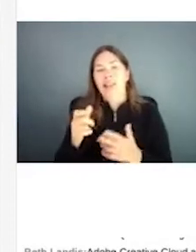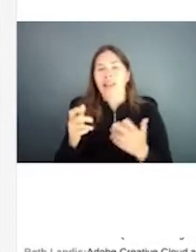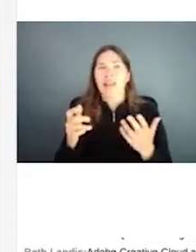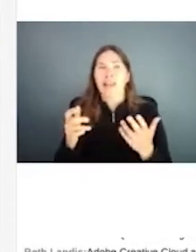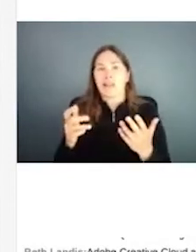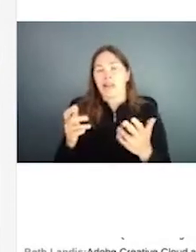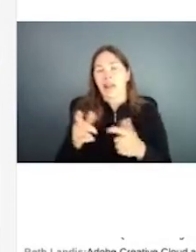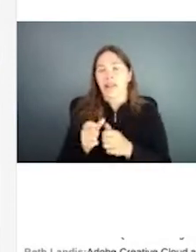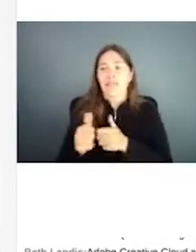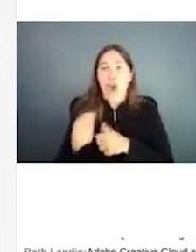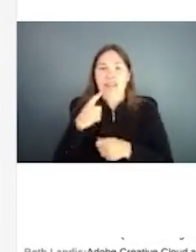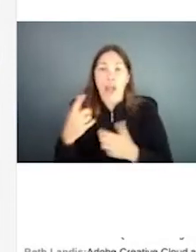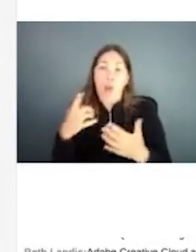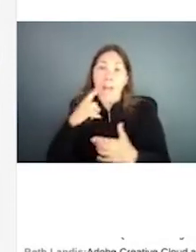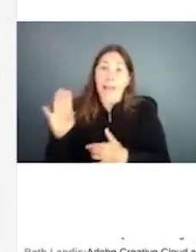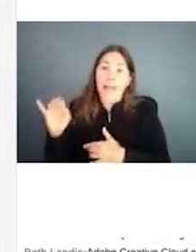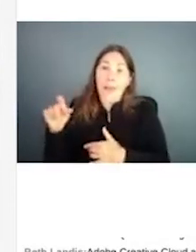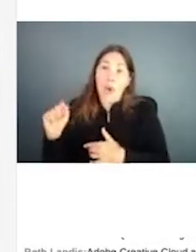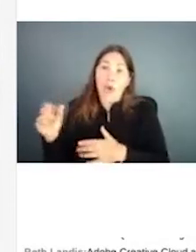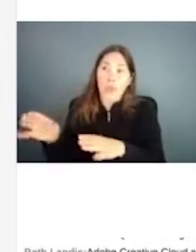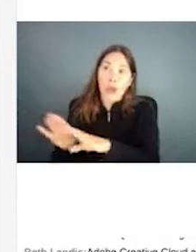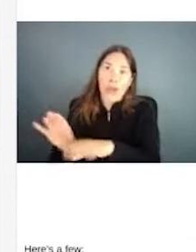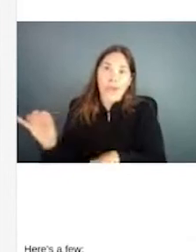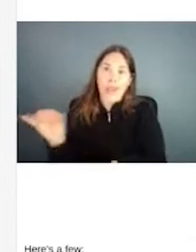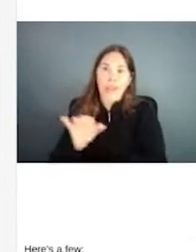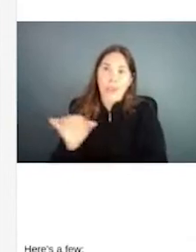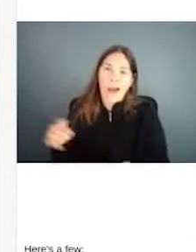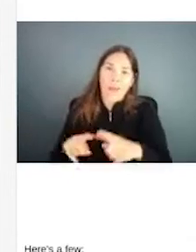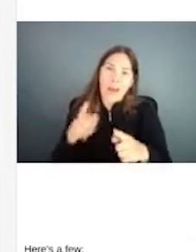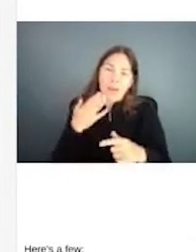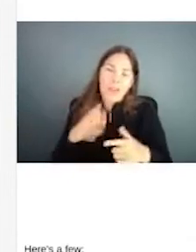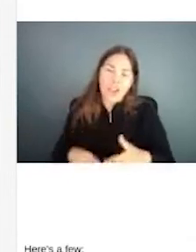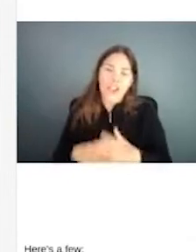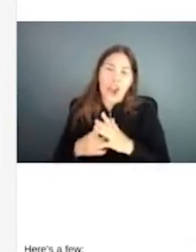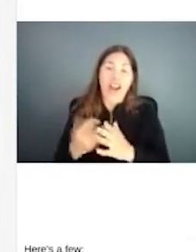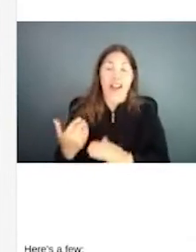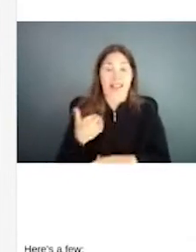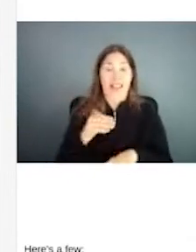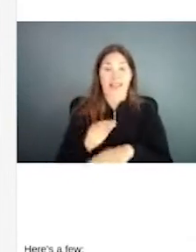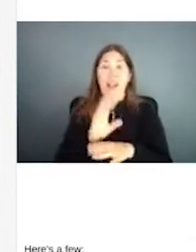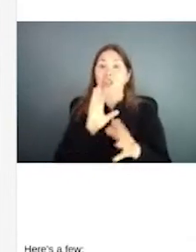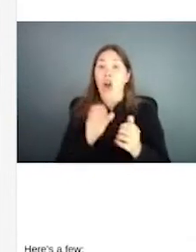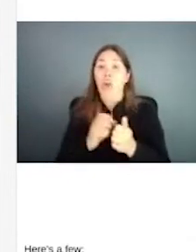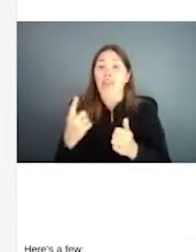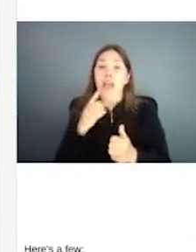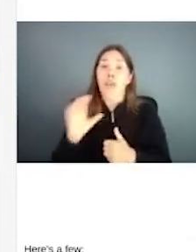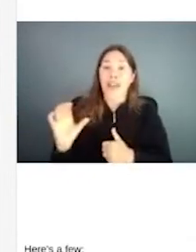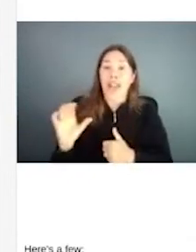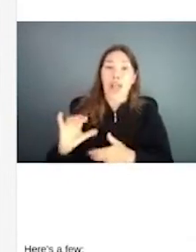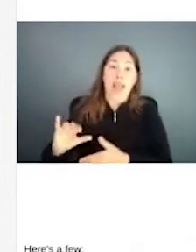because the Bulls were shut down as well, but it was a great start. Last night, I talked to someone who works for the Carolina